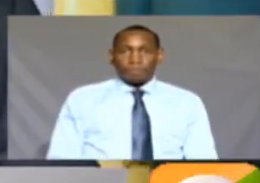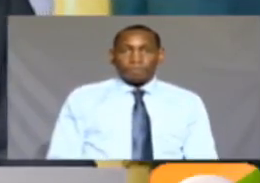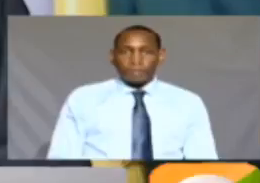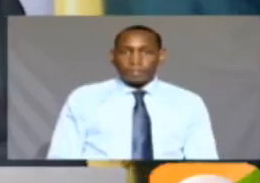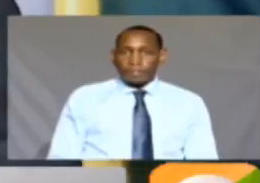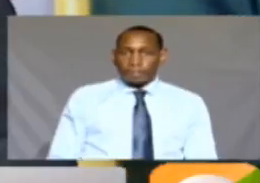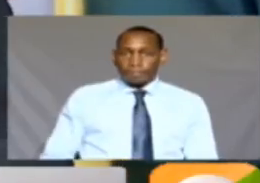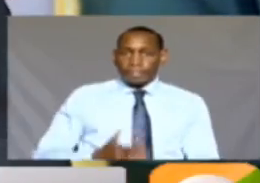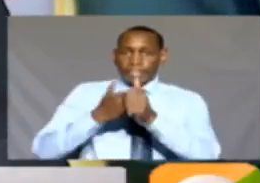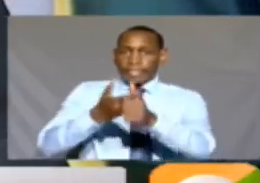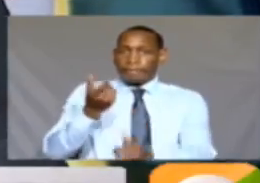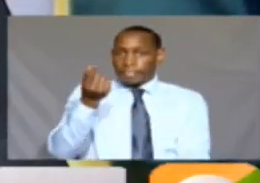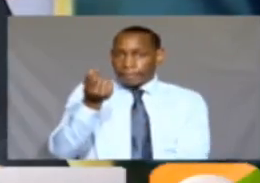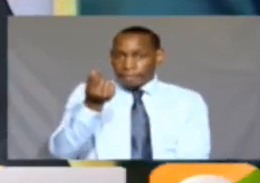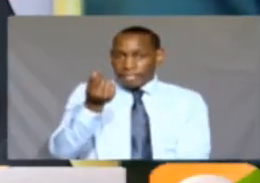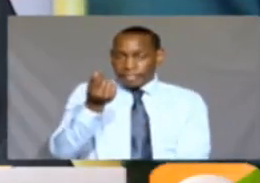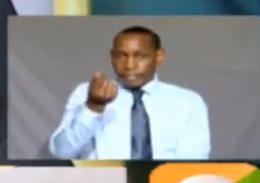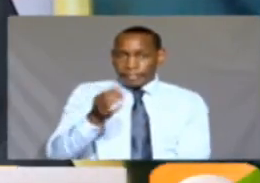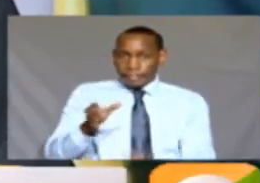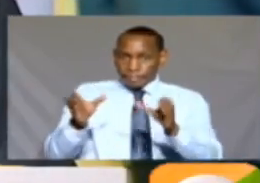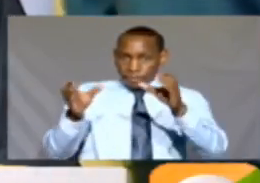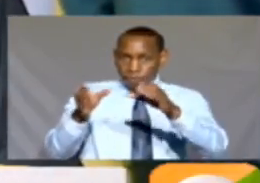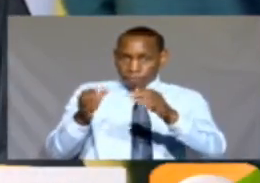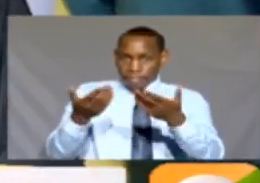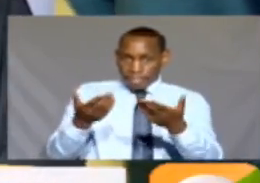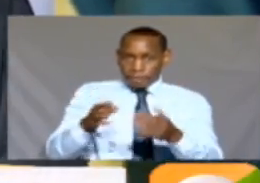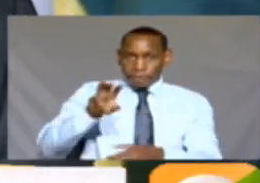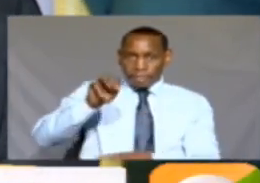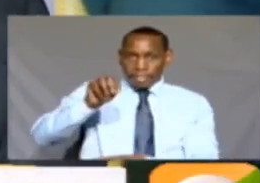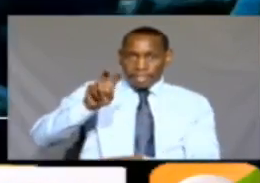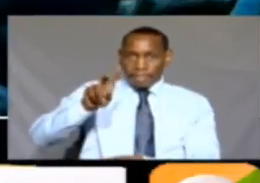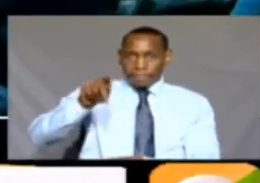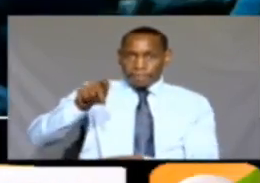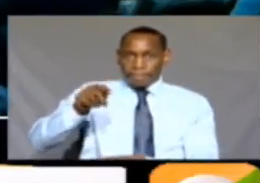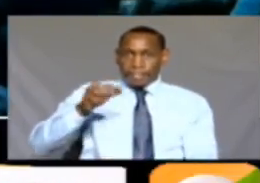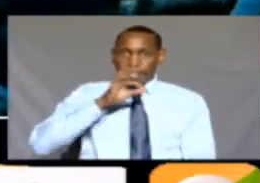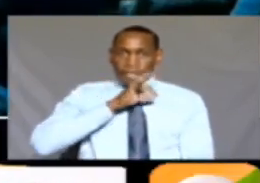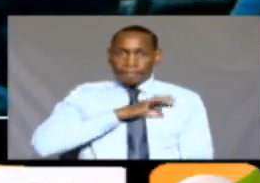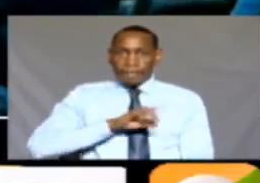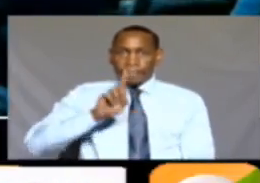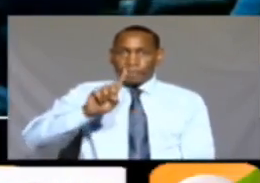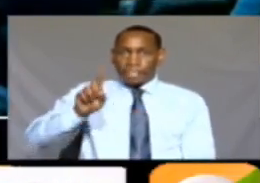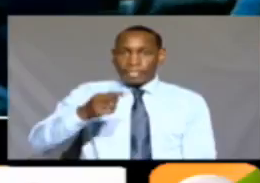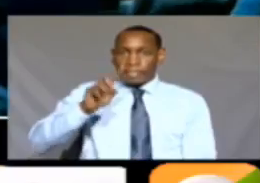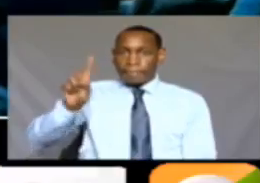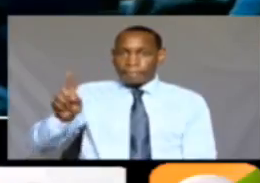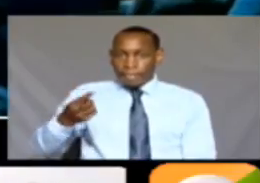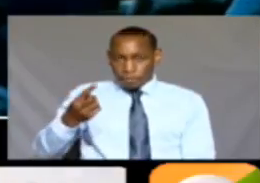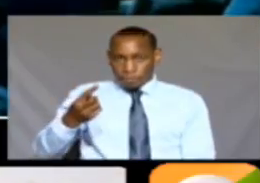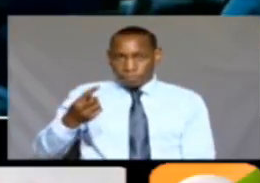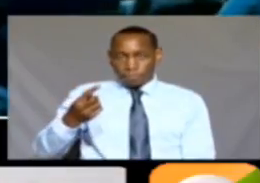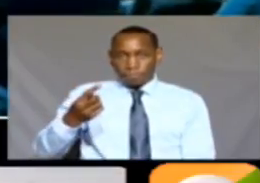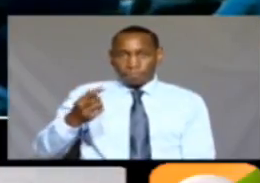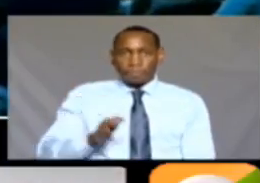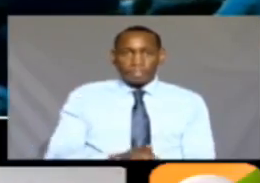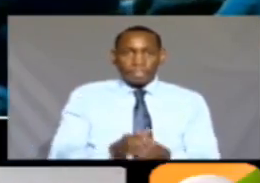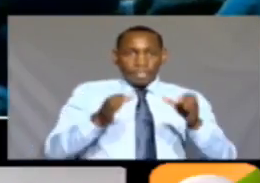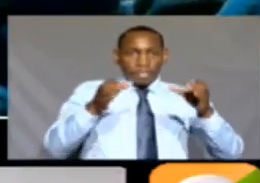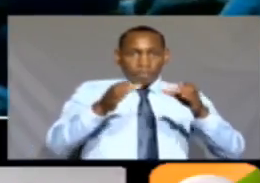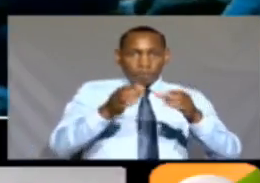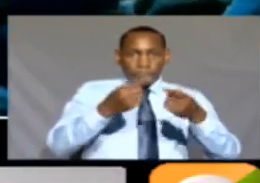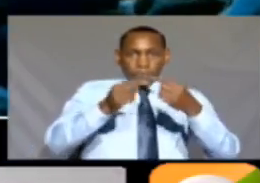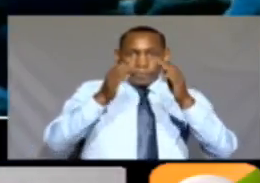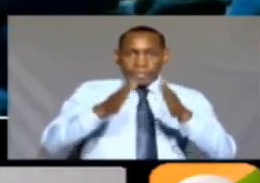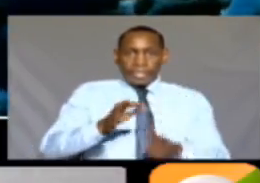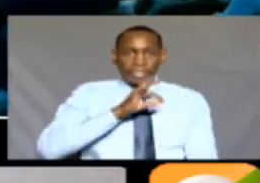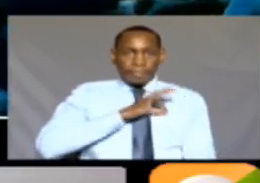The prize money is categorized in this way. The MVP goes away with 1 million Kenya shillings, and the category winners